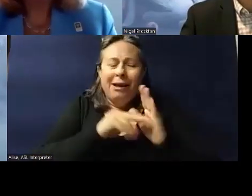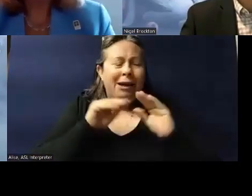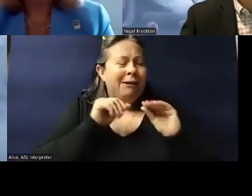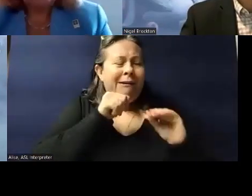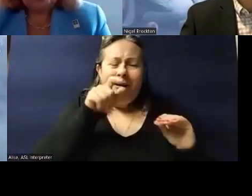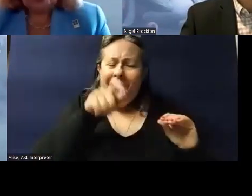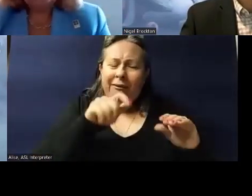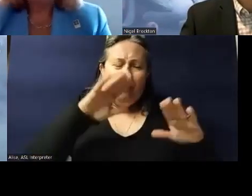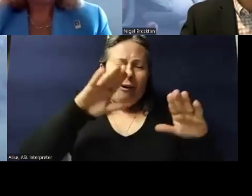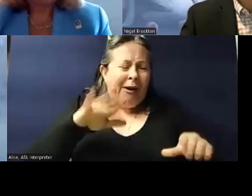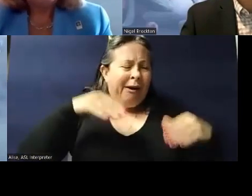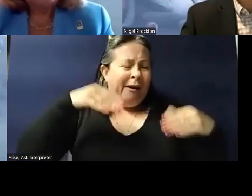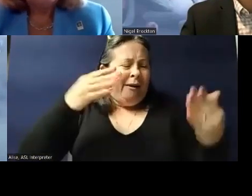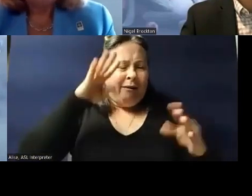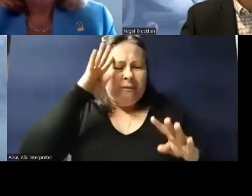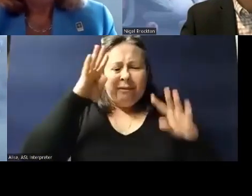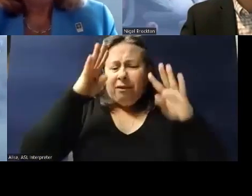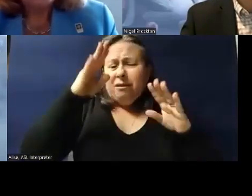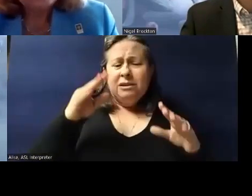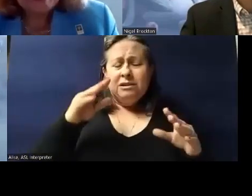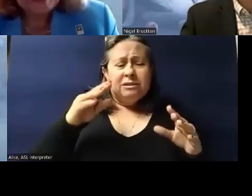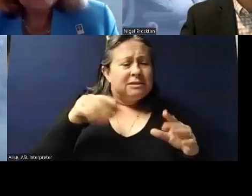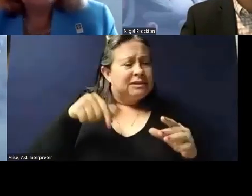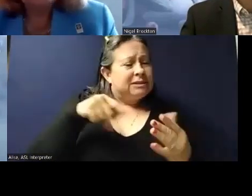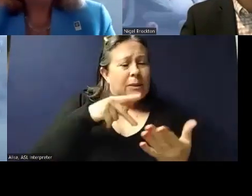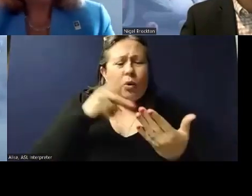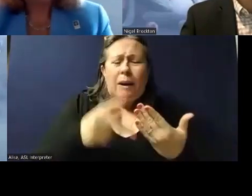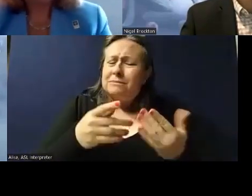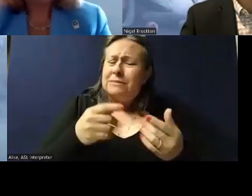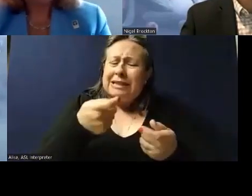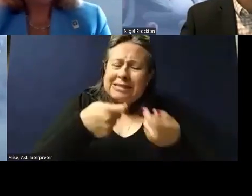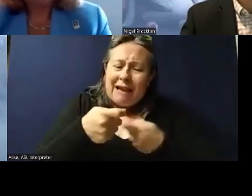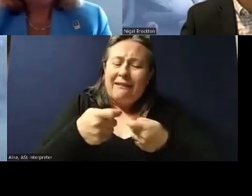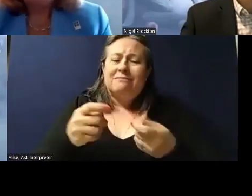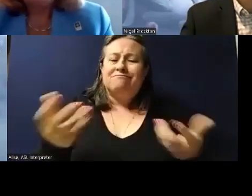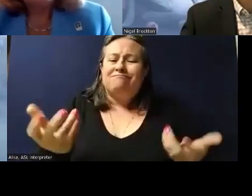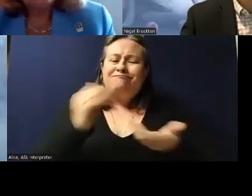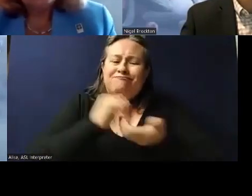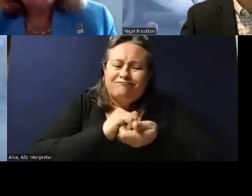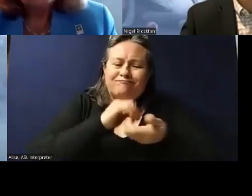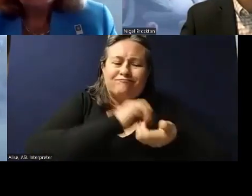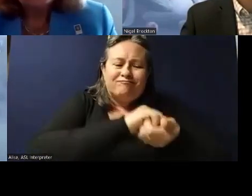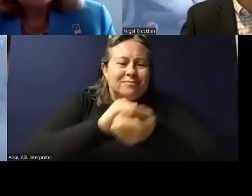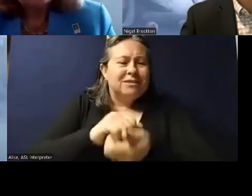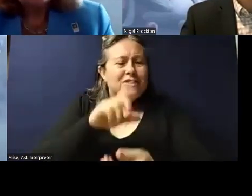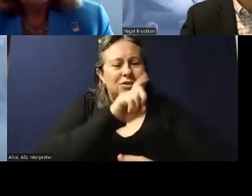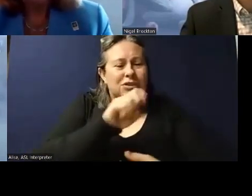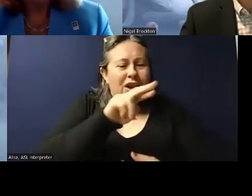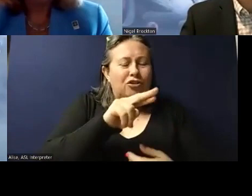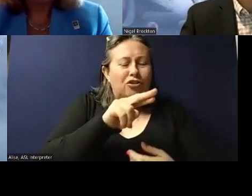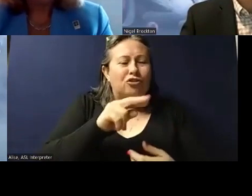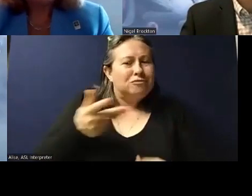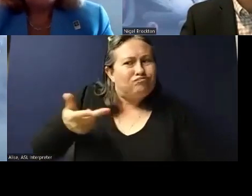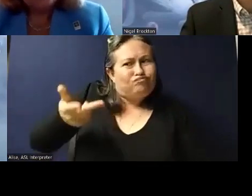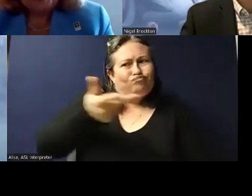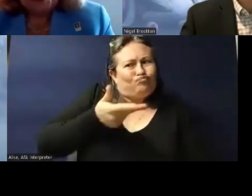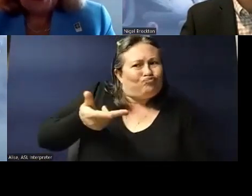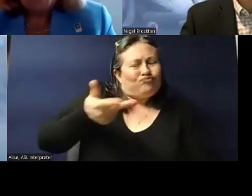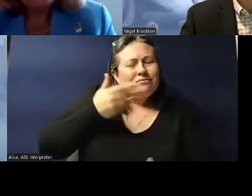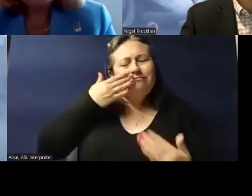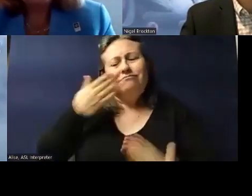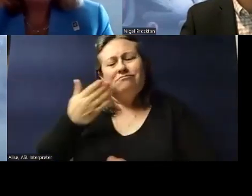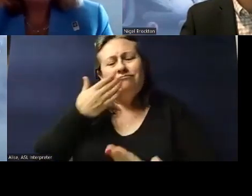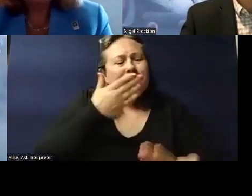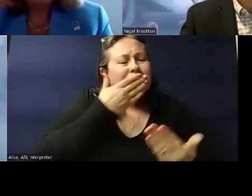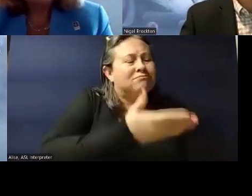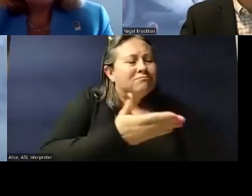the wheel. Let's join forces. And so Dr. Brockton, Dr. Bell, Dr. Malikian, thank you so much for joining us